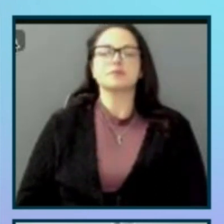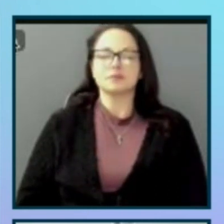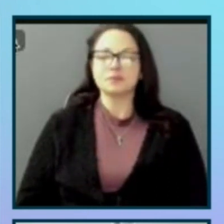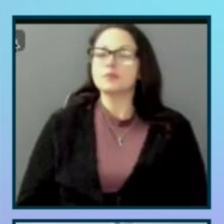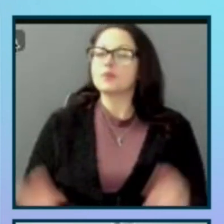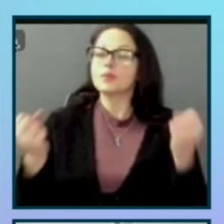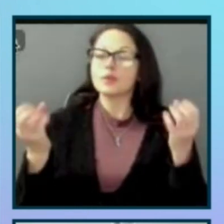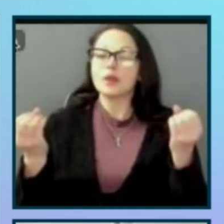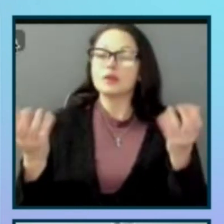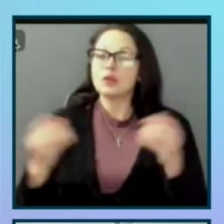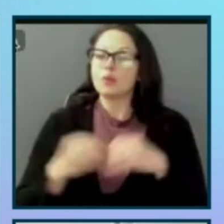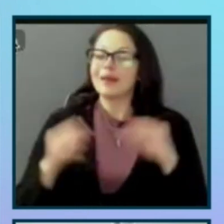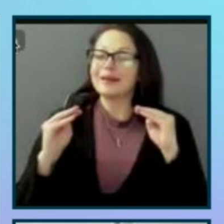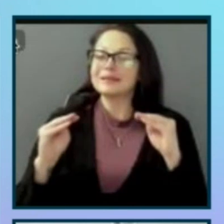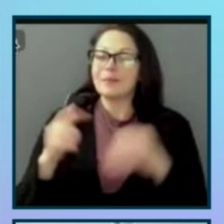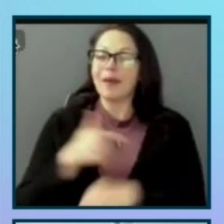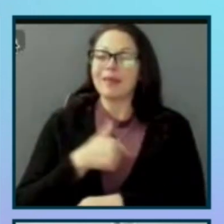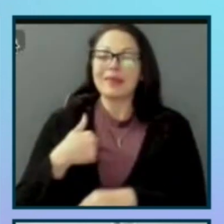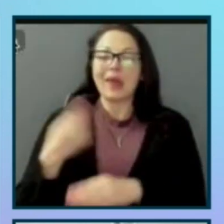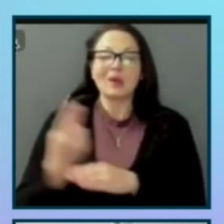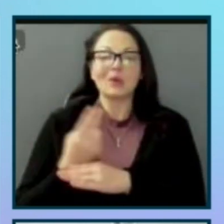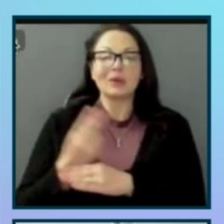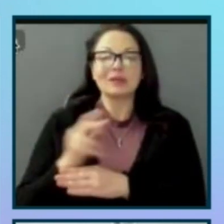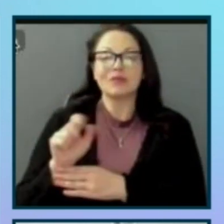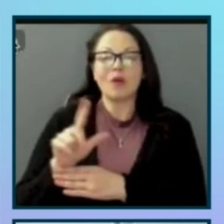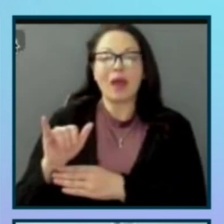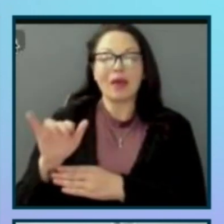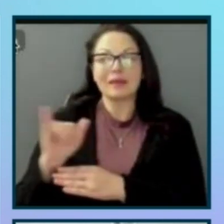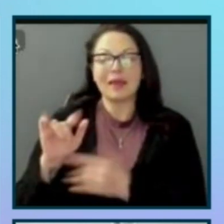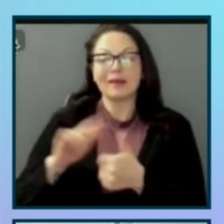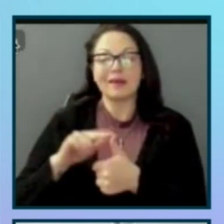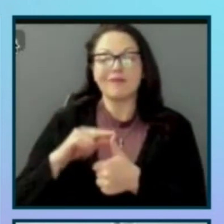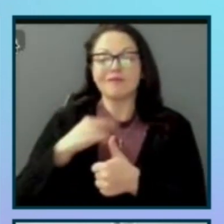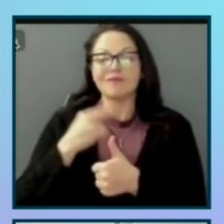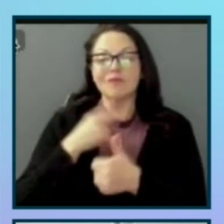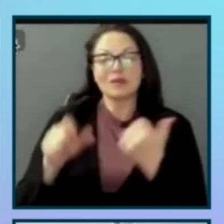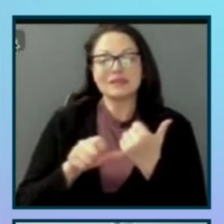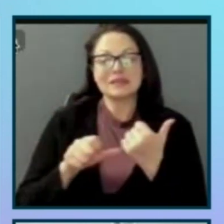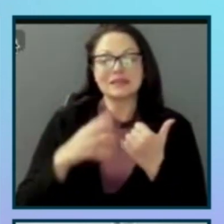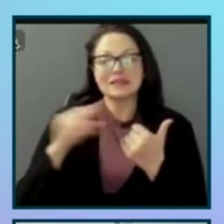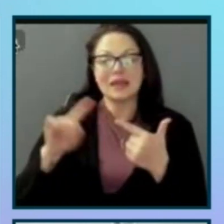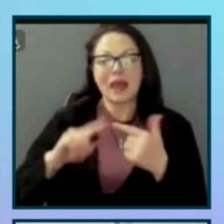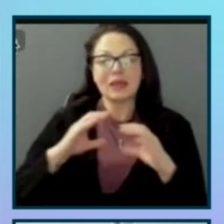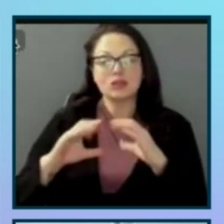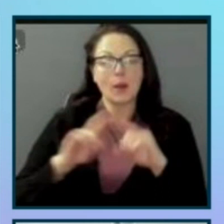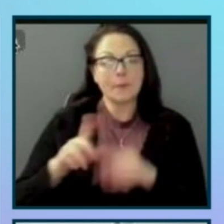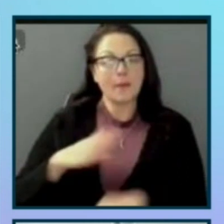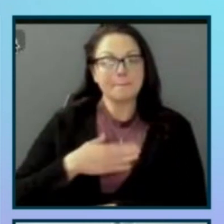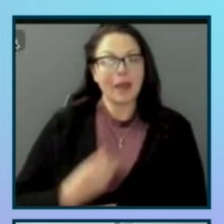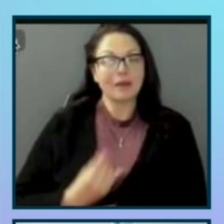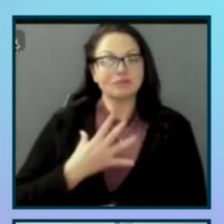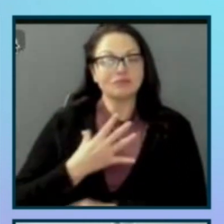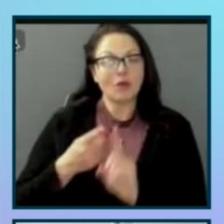So it's a method that we've used at Ally for flows like voice assistants and chats. But I got the inspiration for this idea from a talk